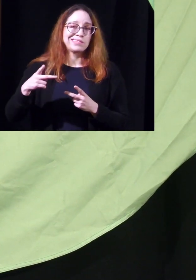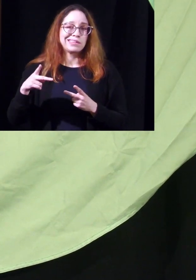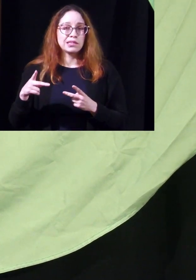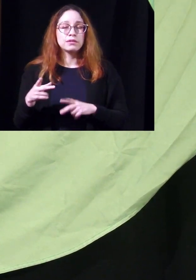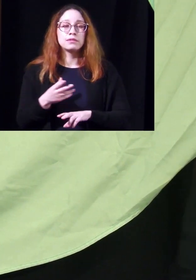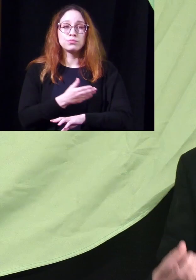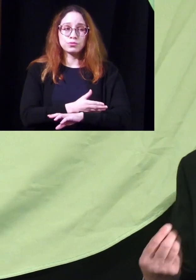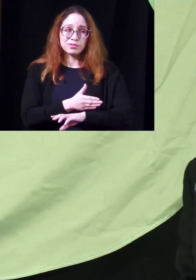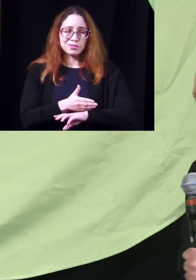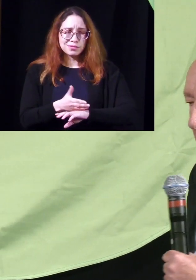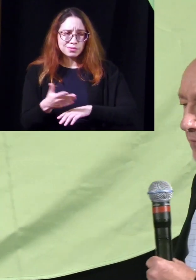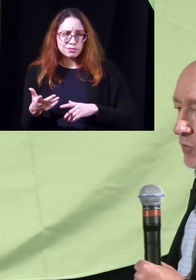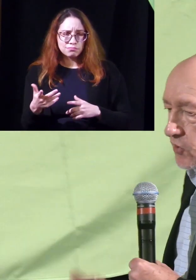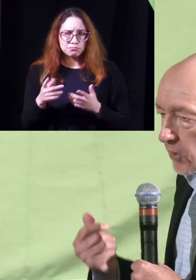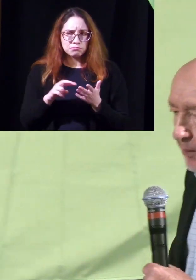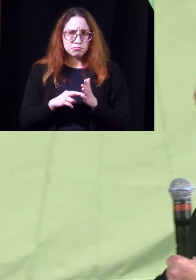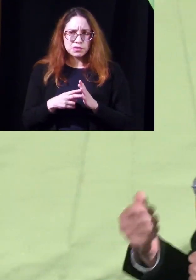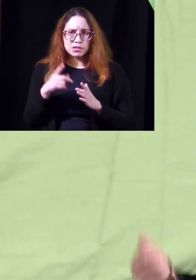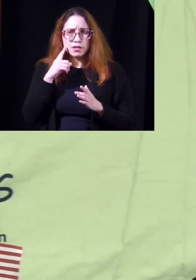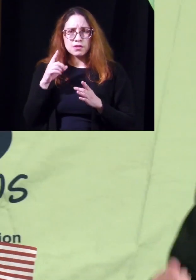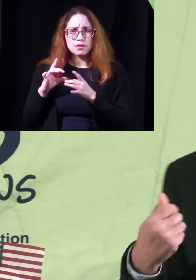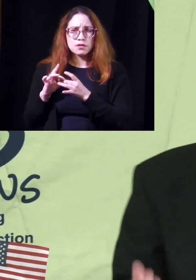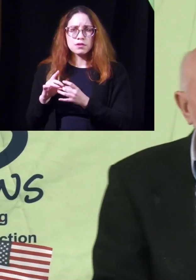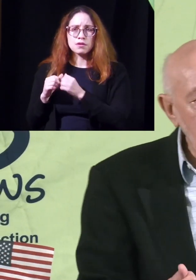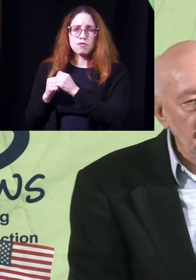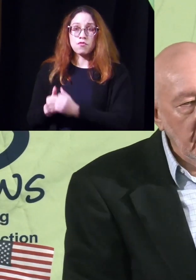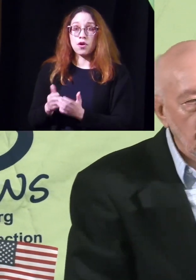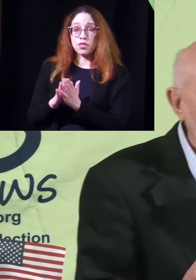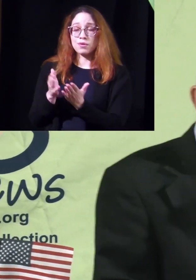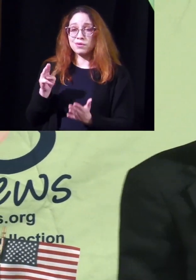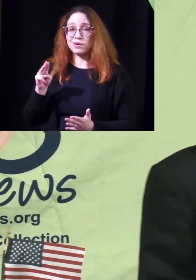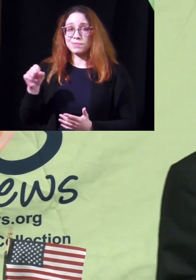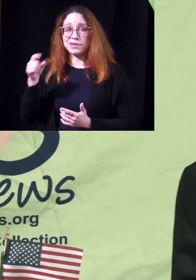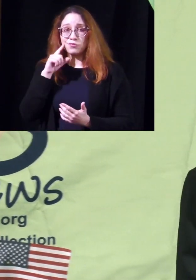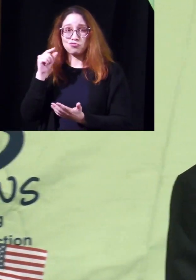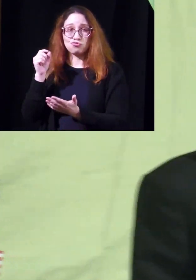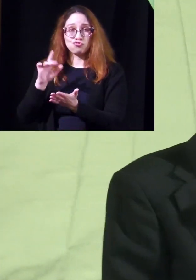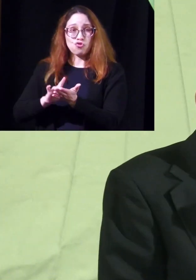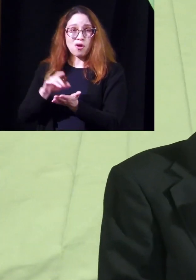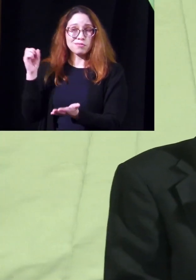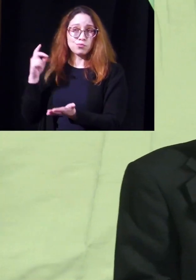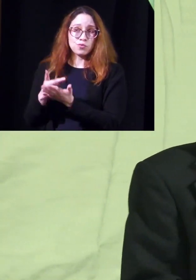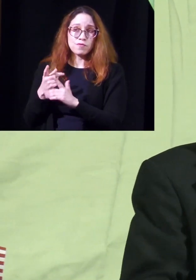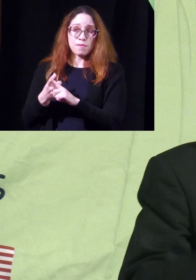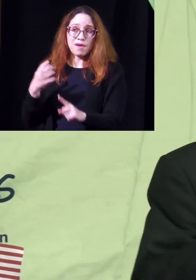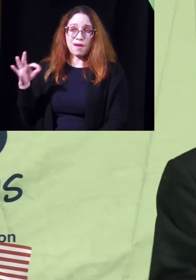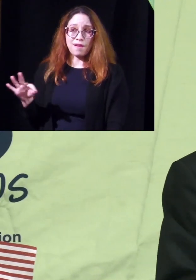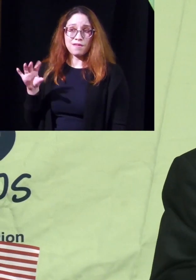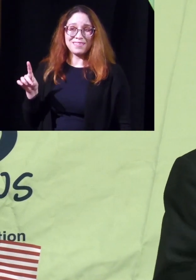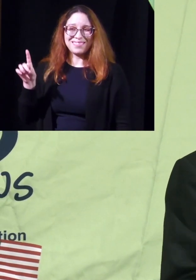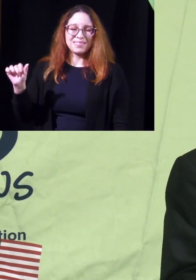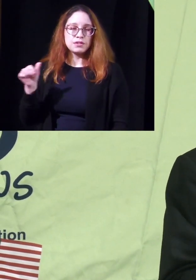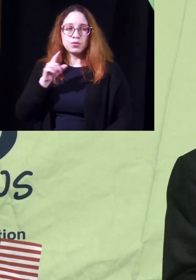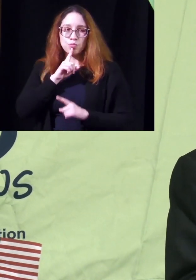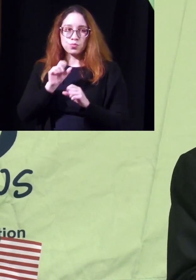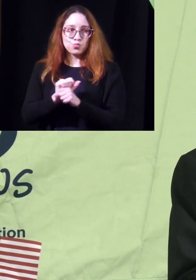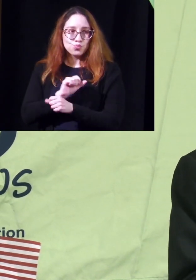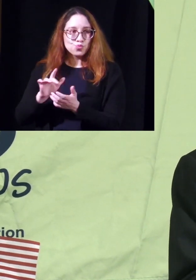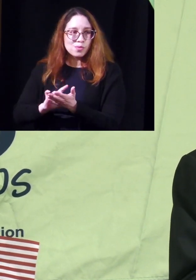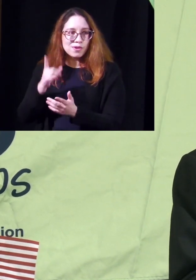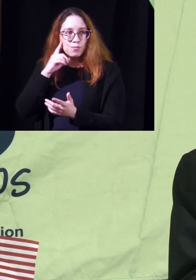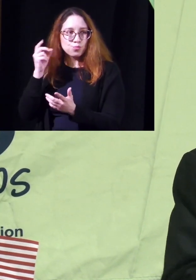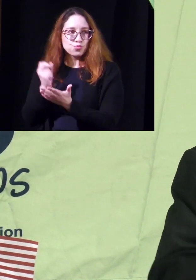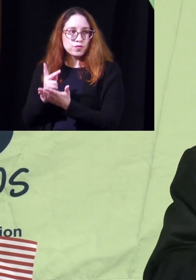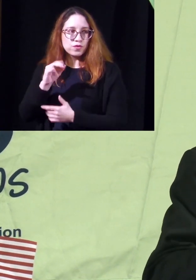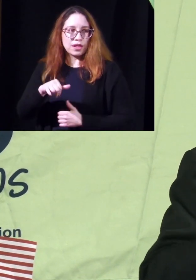progressive, then theoretically, if you stick by the books of what MS drugs are approved by the FDA, we have no actual drug that's approved for